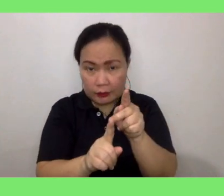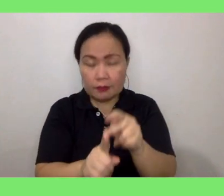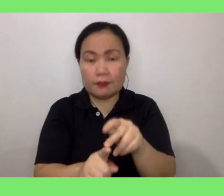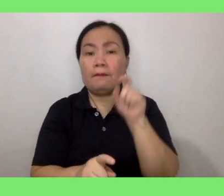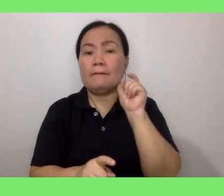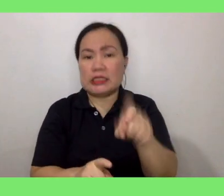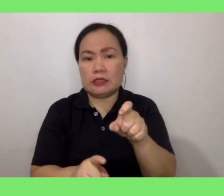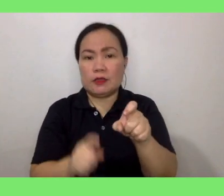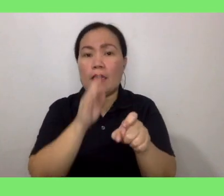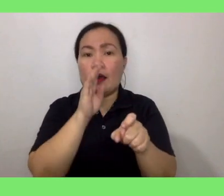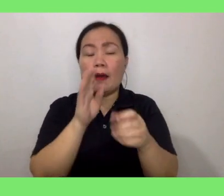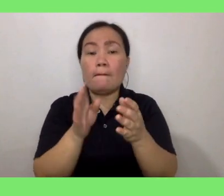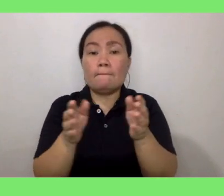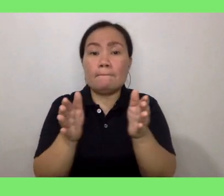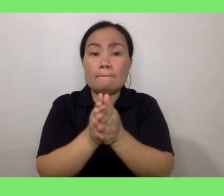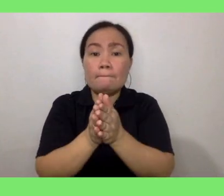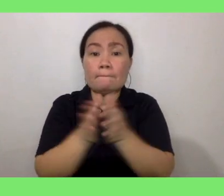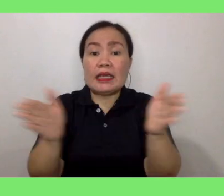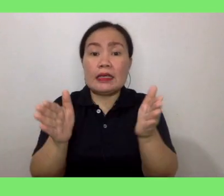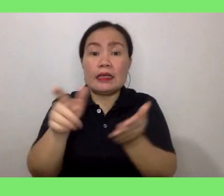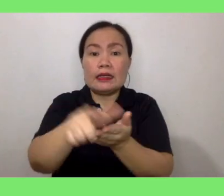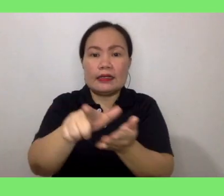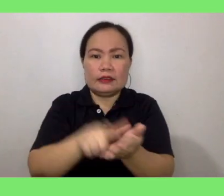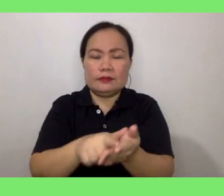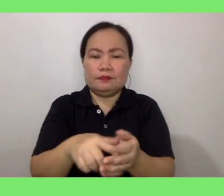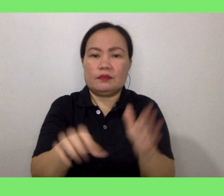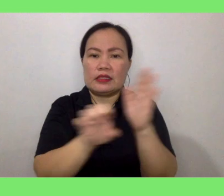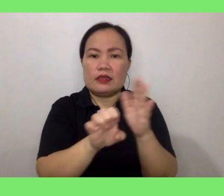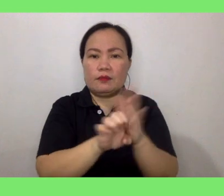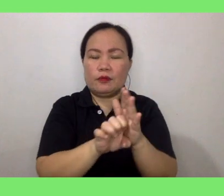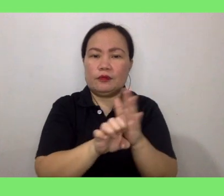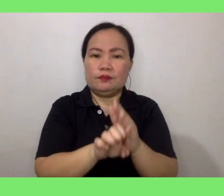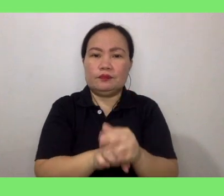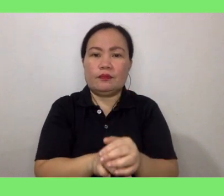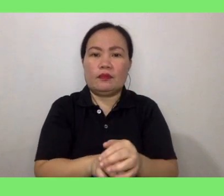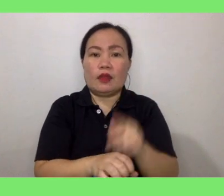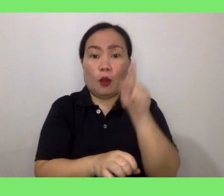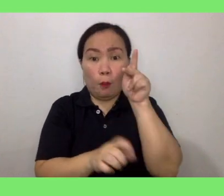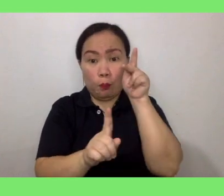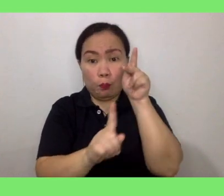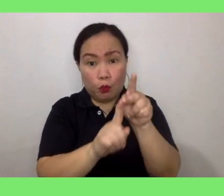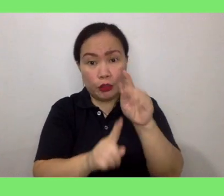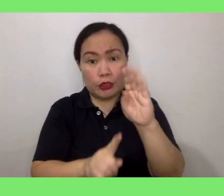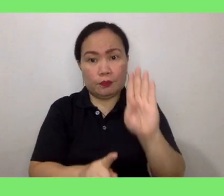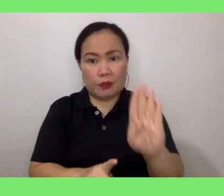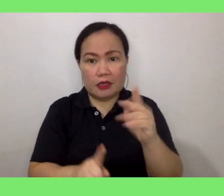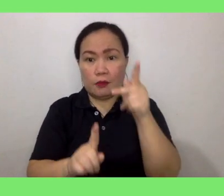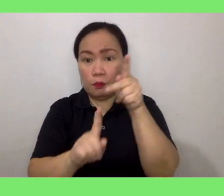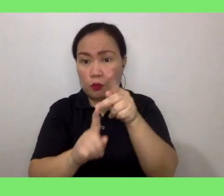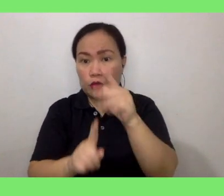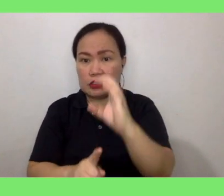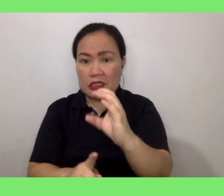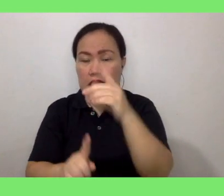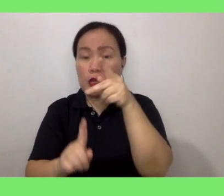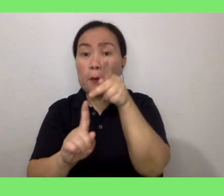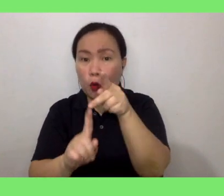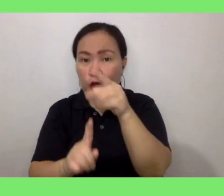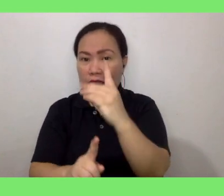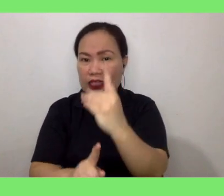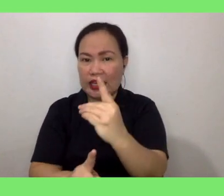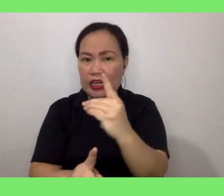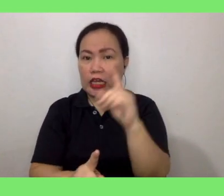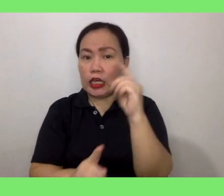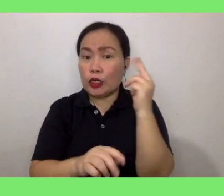be capital letter. Okay? So, another example. So, ayan, this is point B, point C, point D.